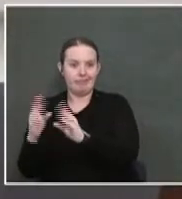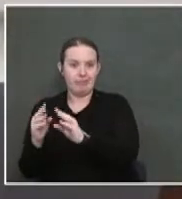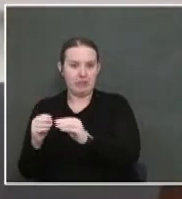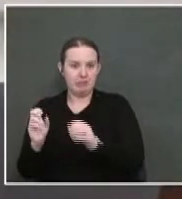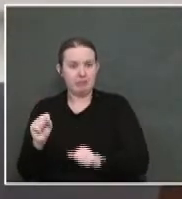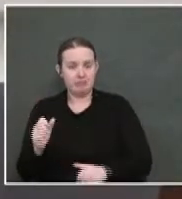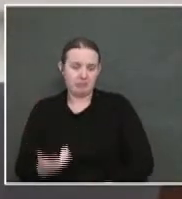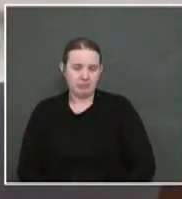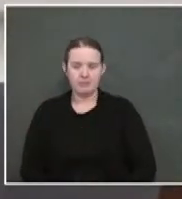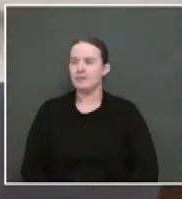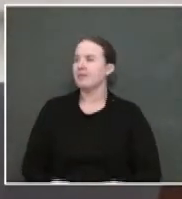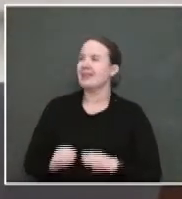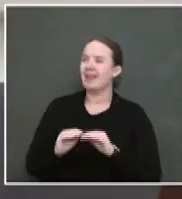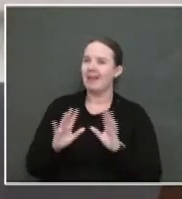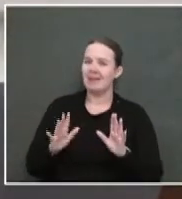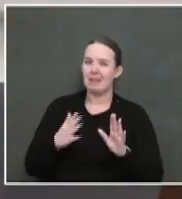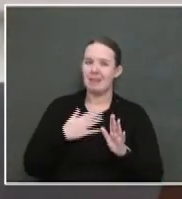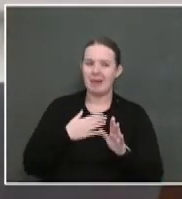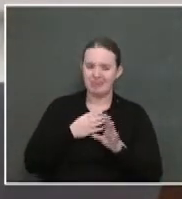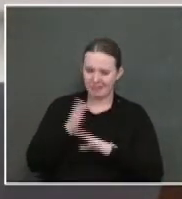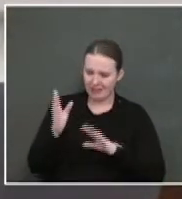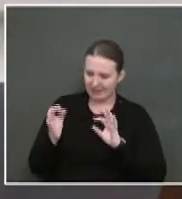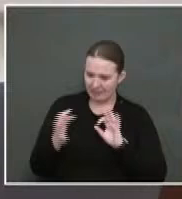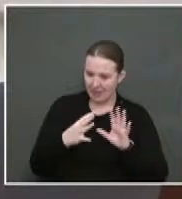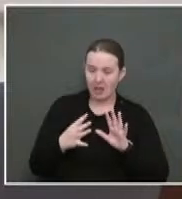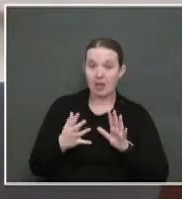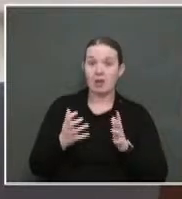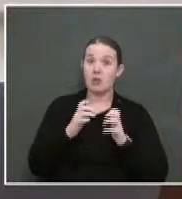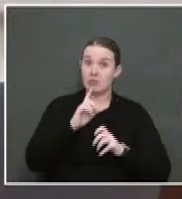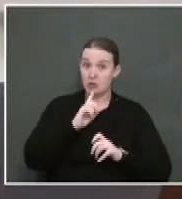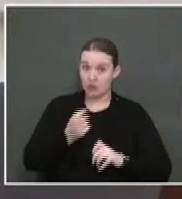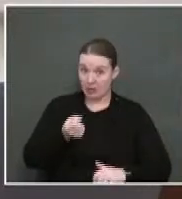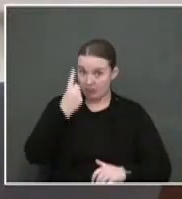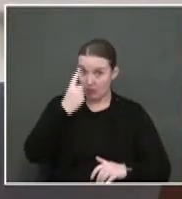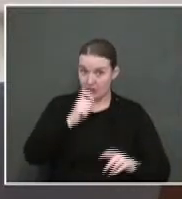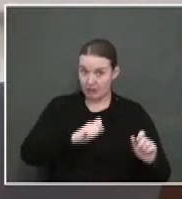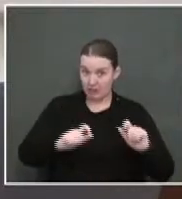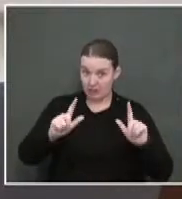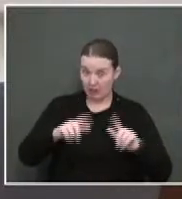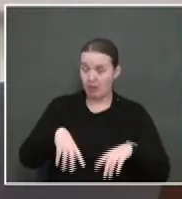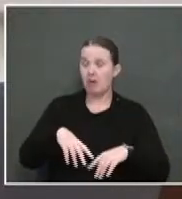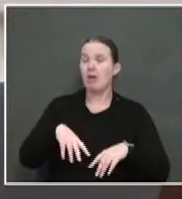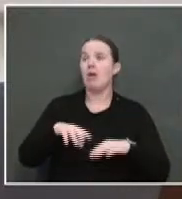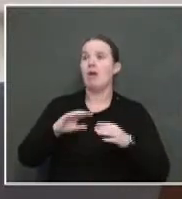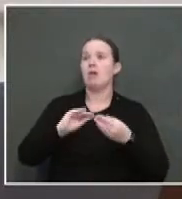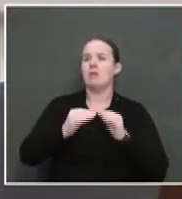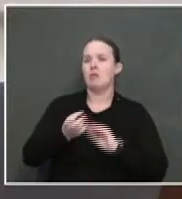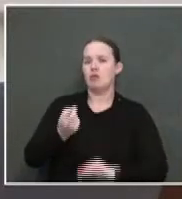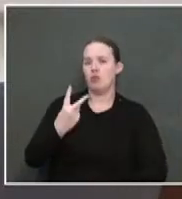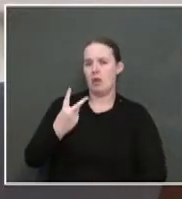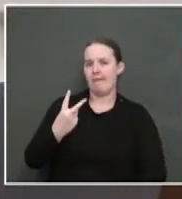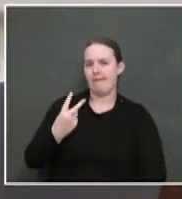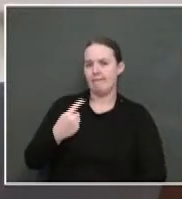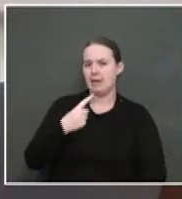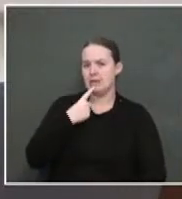so obviously I guess the main feedback, and I want to just make sure that I understood the slide right. On slide 12, it just says, is